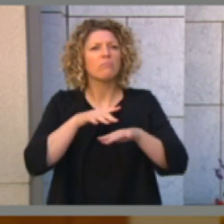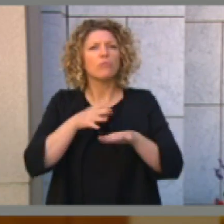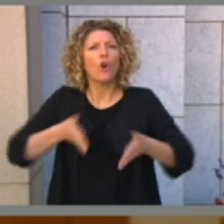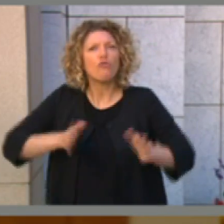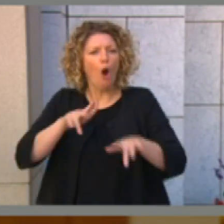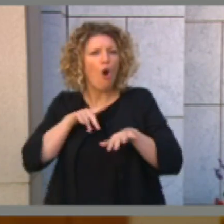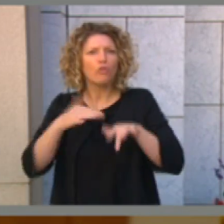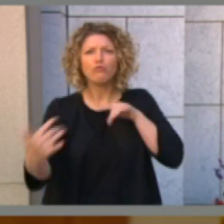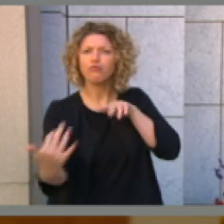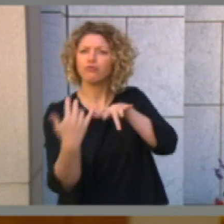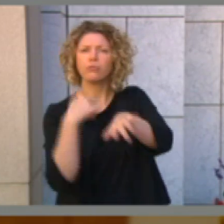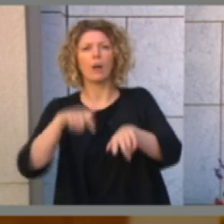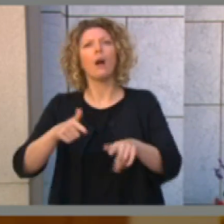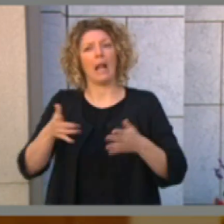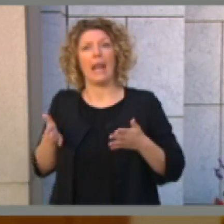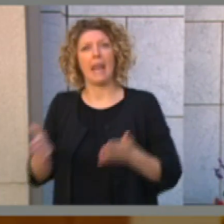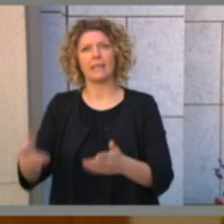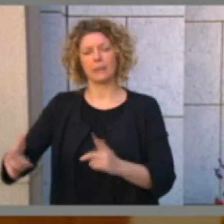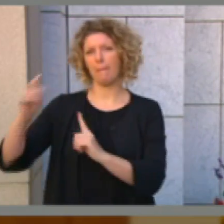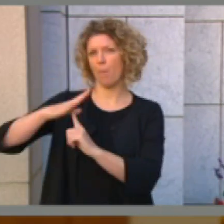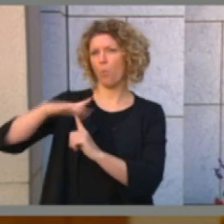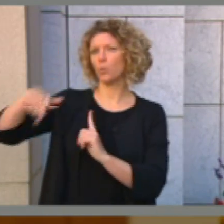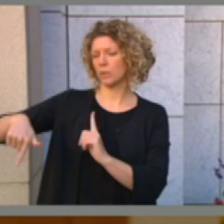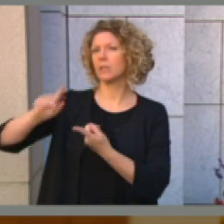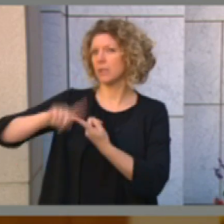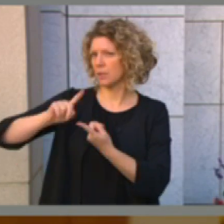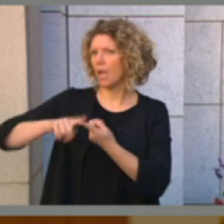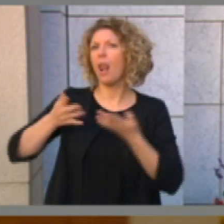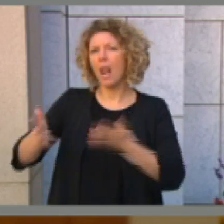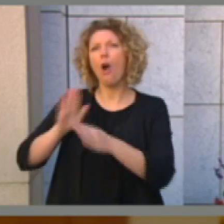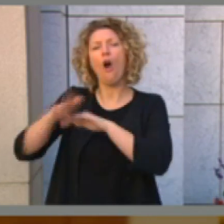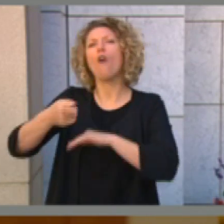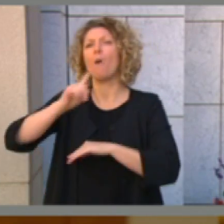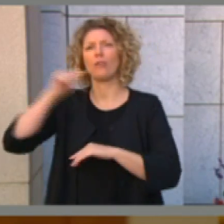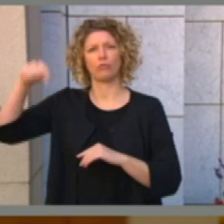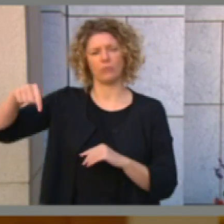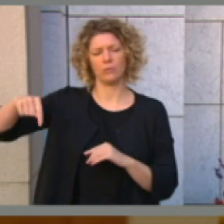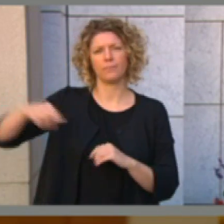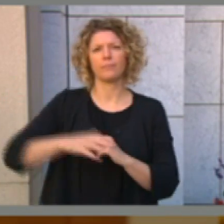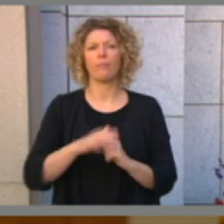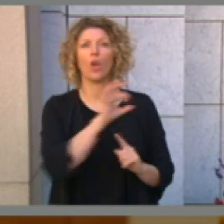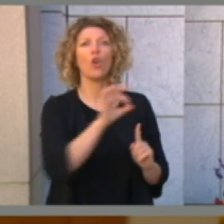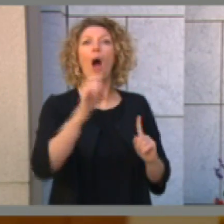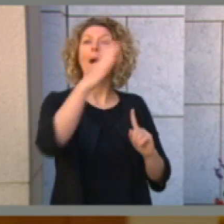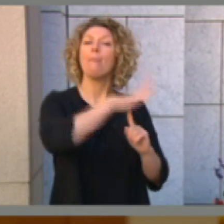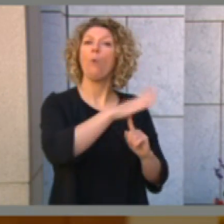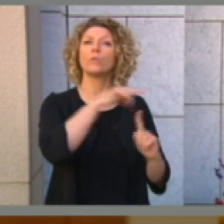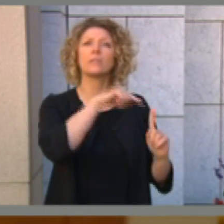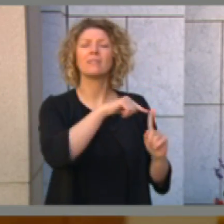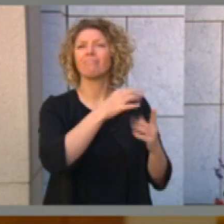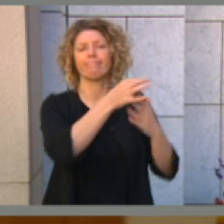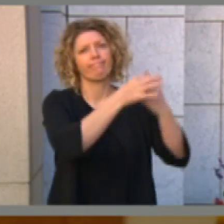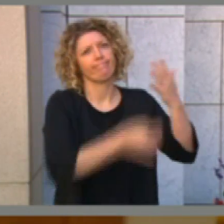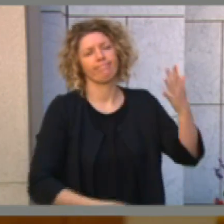of places. They are essential places where there are essential gatherings. Non-essential is everything